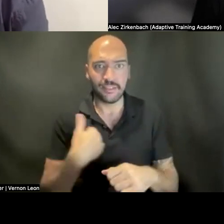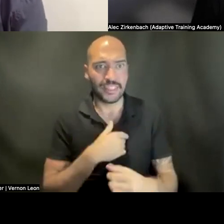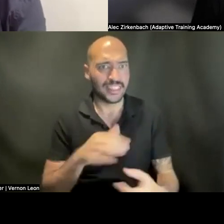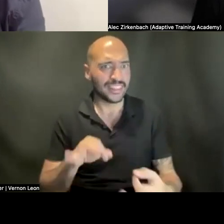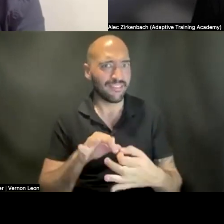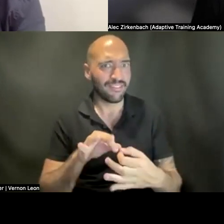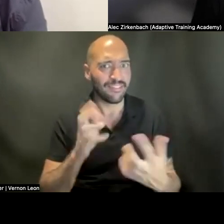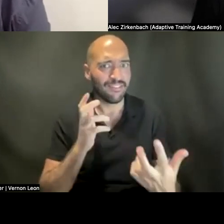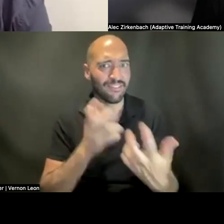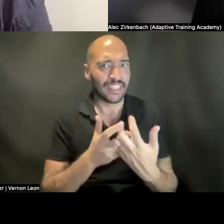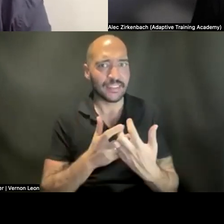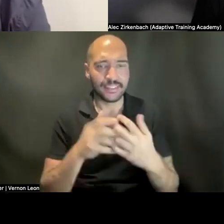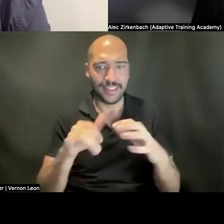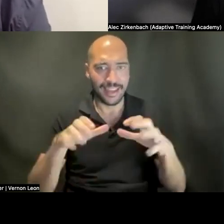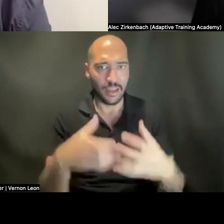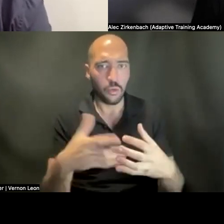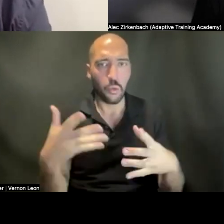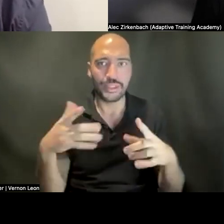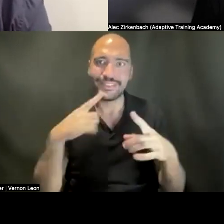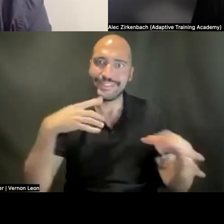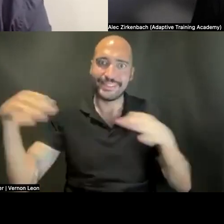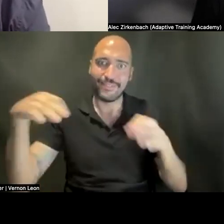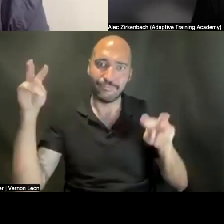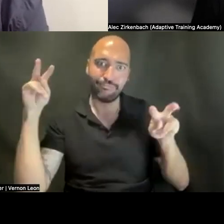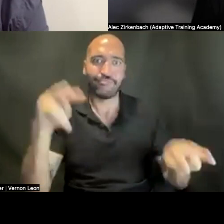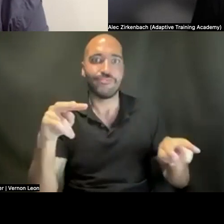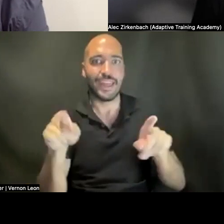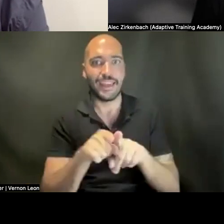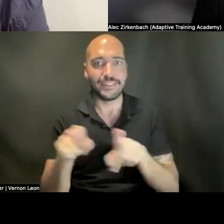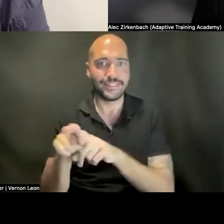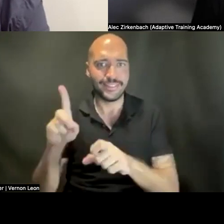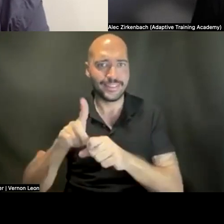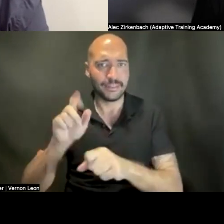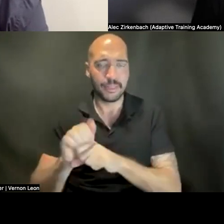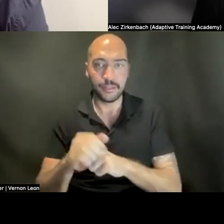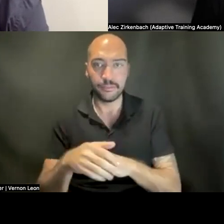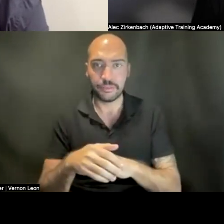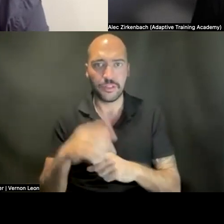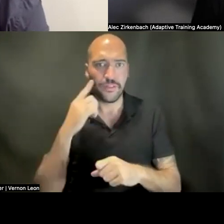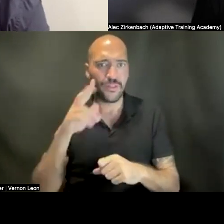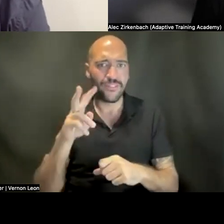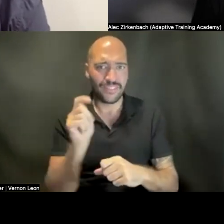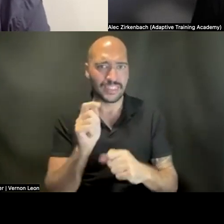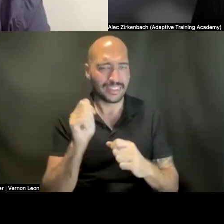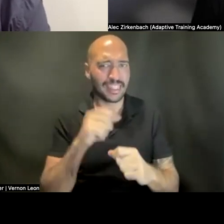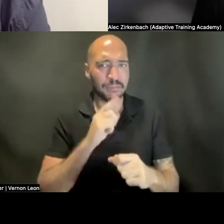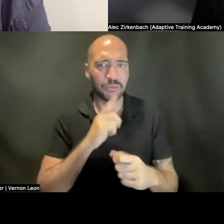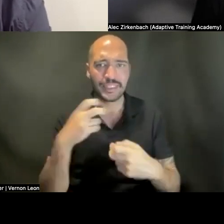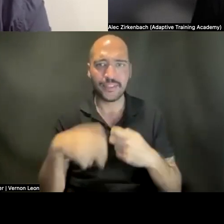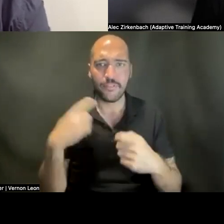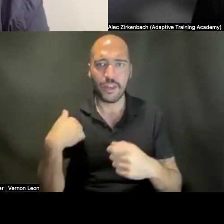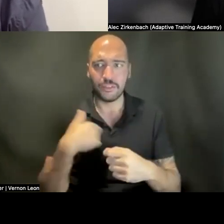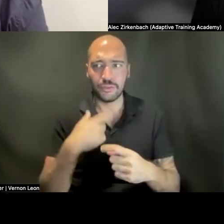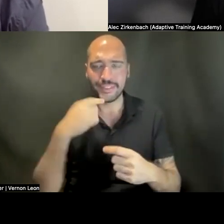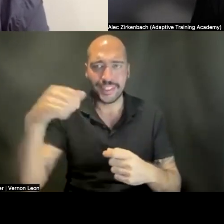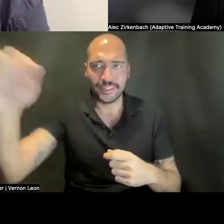into the category of what is defined as having a disability. But for veterans, it can be really difficult for us to say,